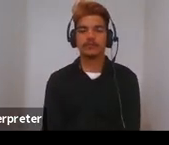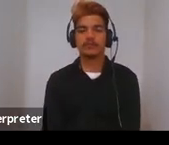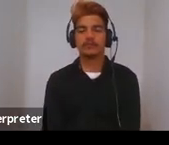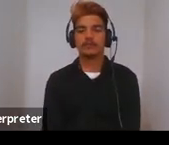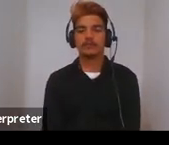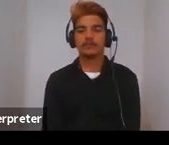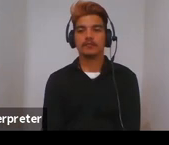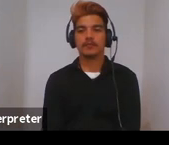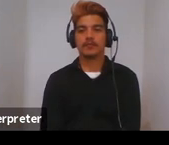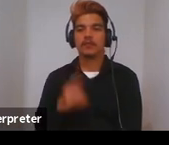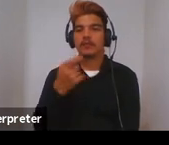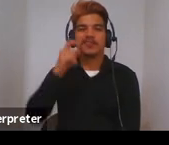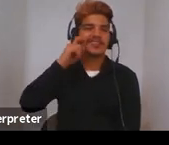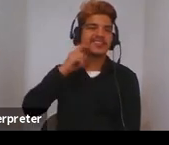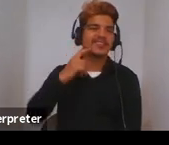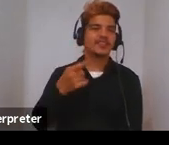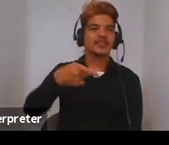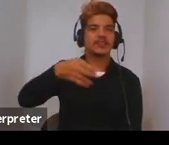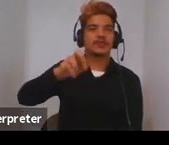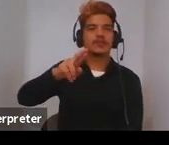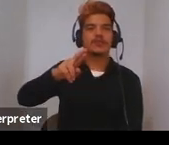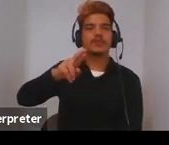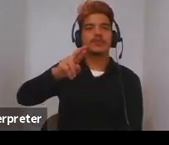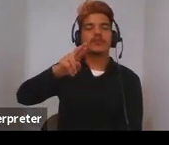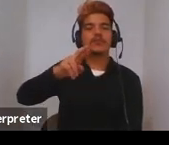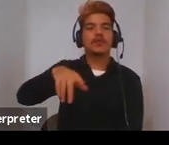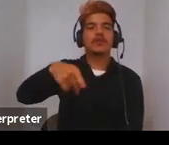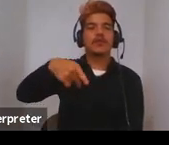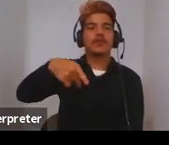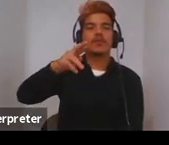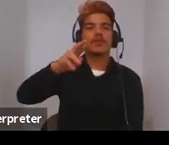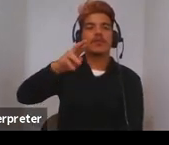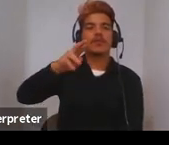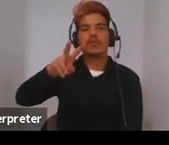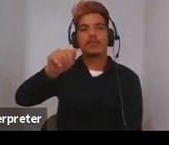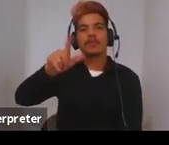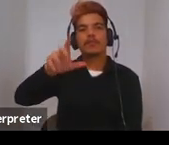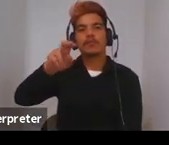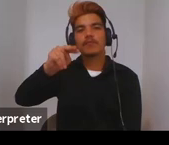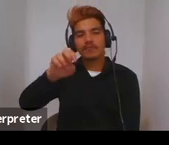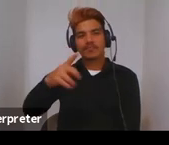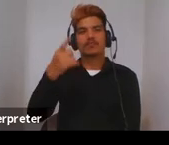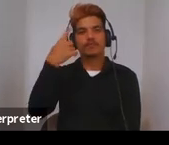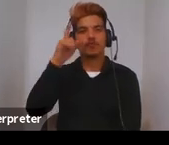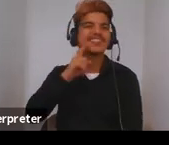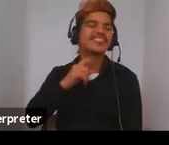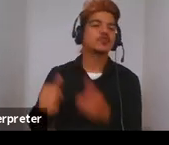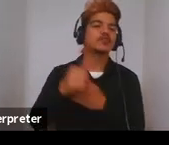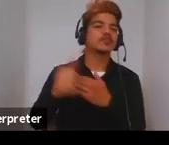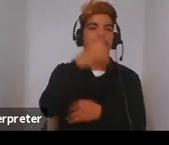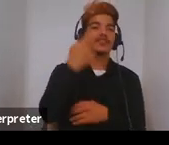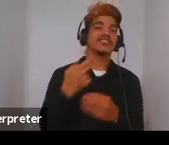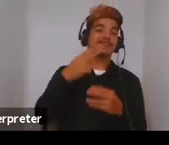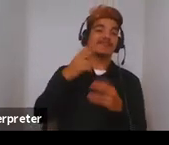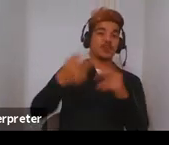The prevalence of sexual violence, as I mentioned, is very high. And I like this infographic because